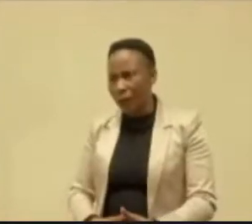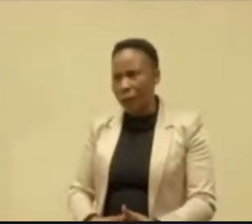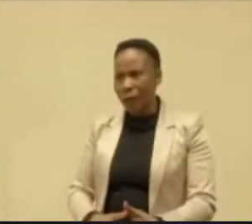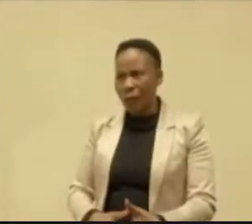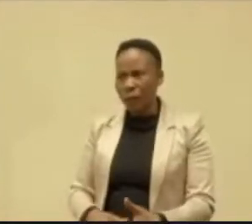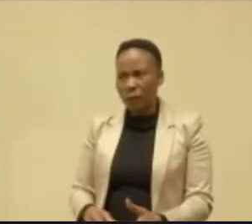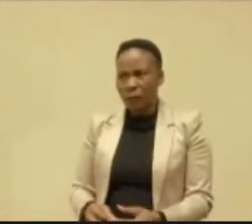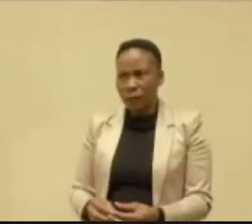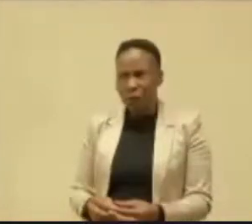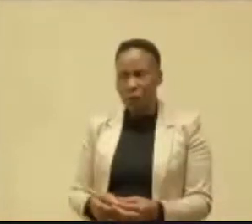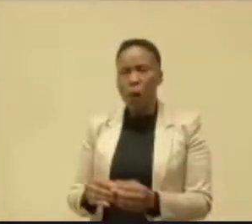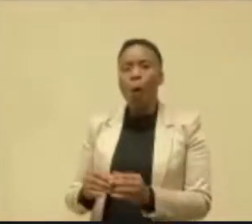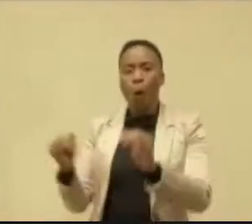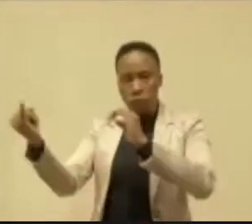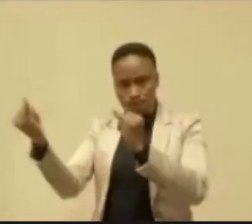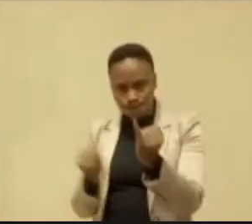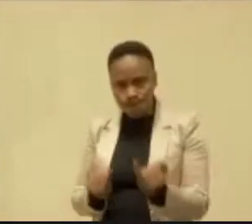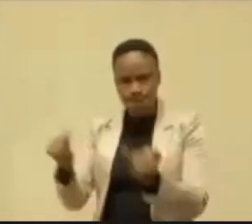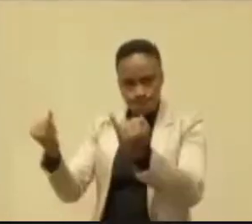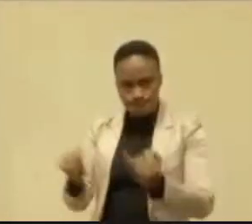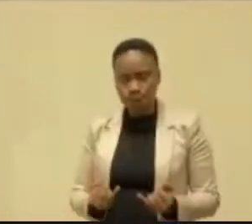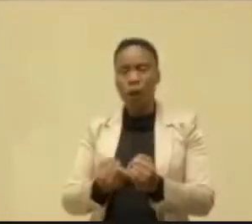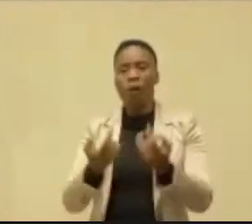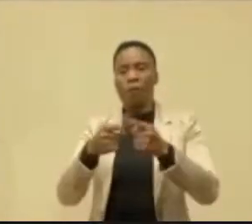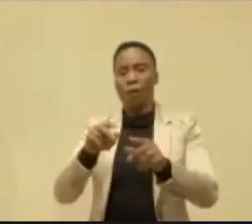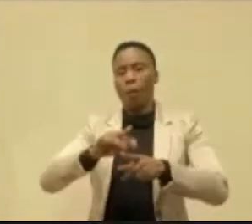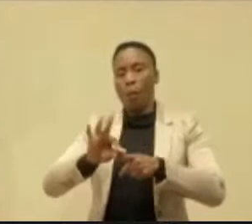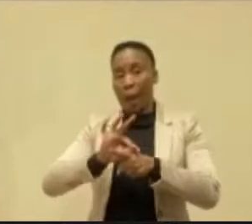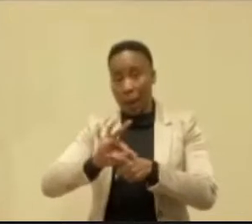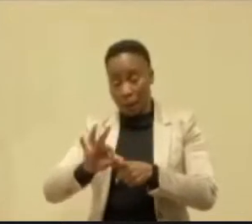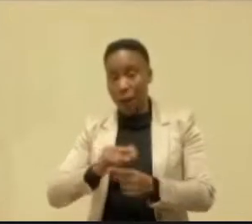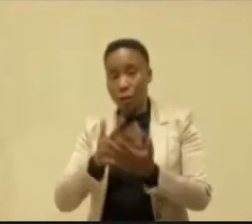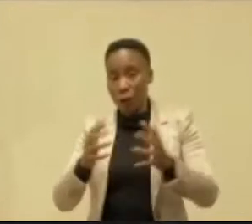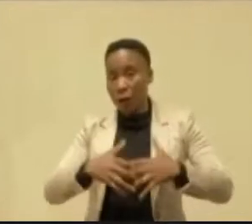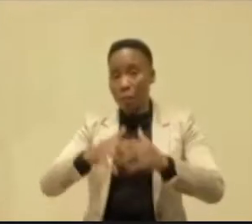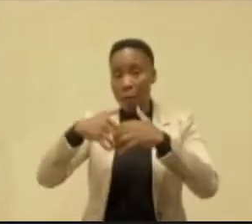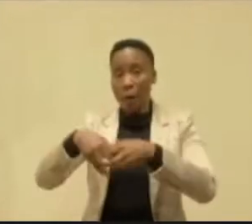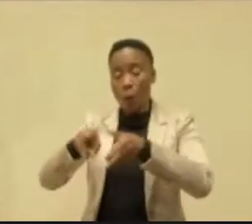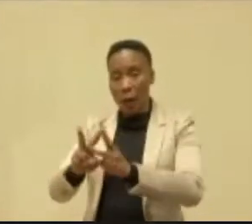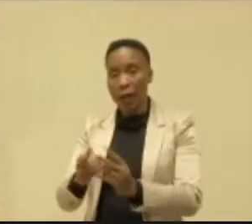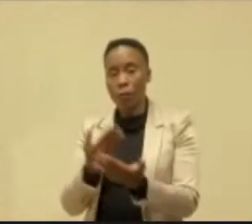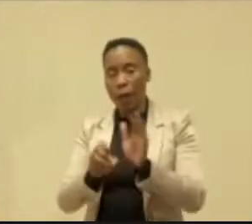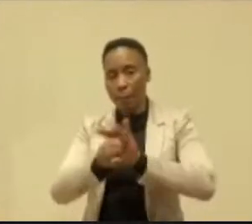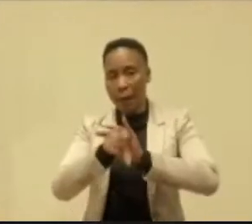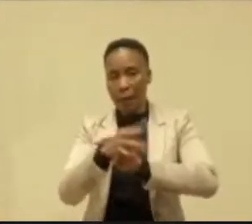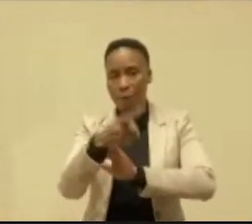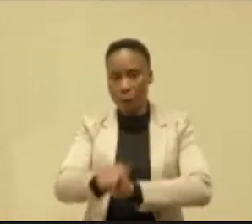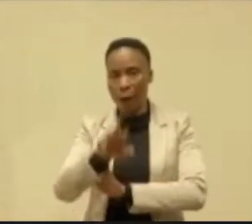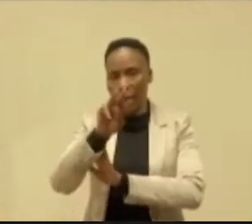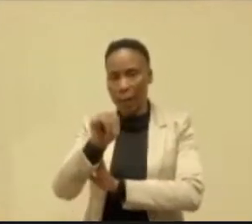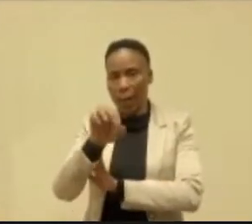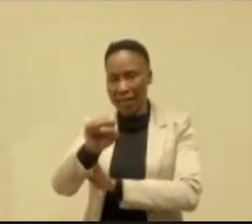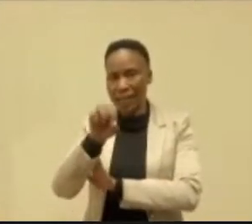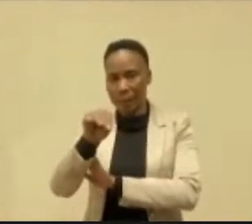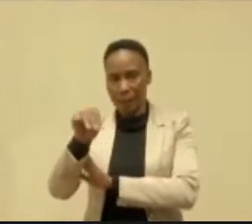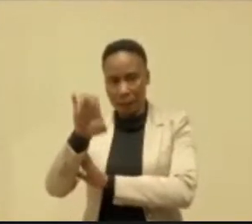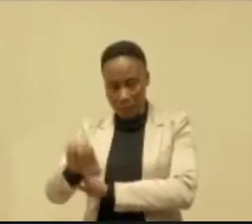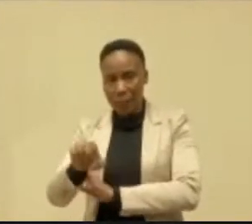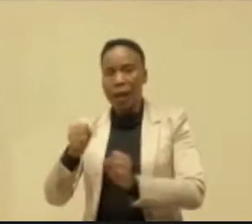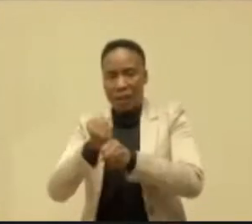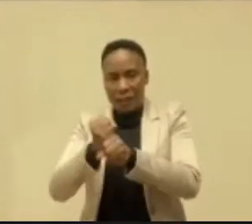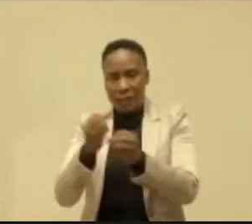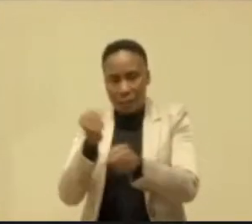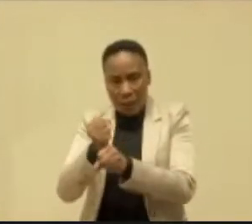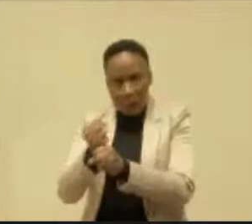plan for smmes establish a route to market framework for smm is manufactured products